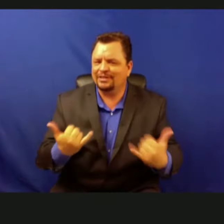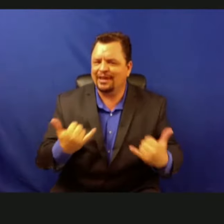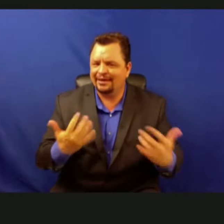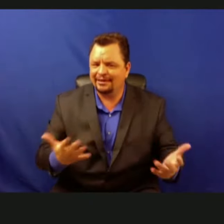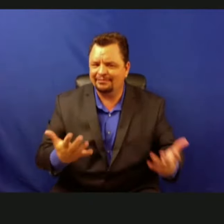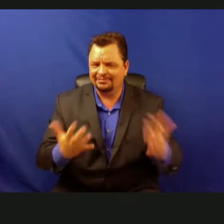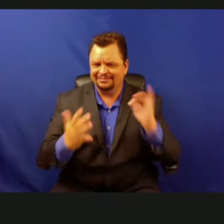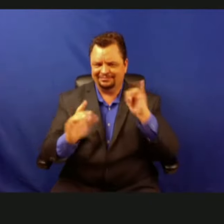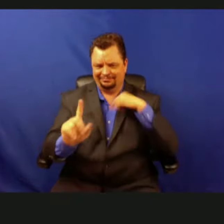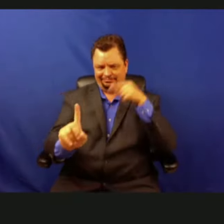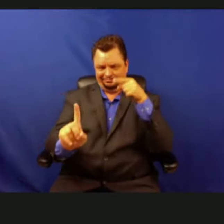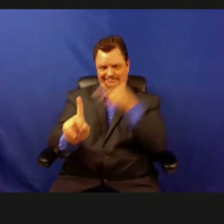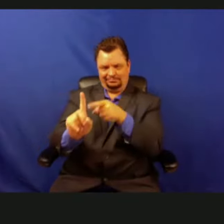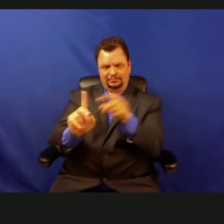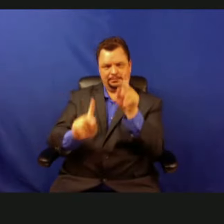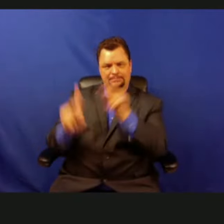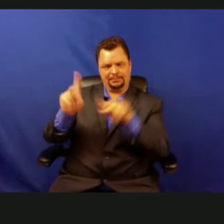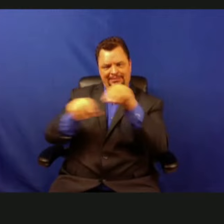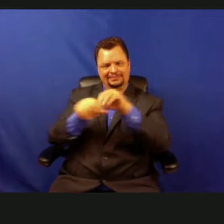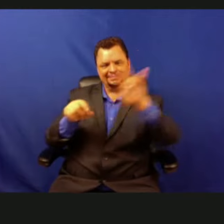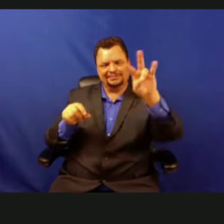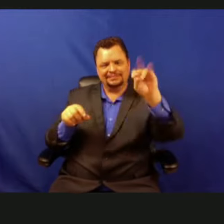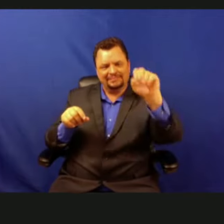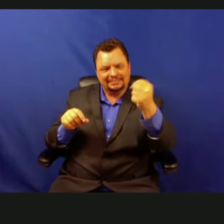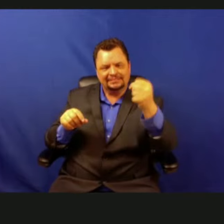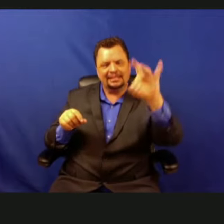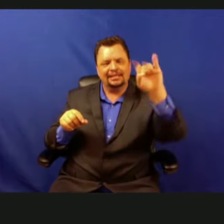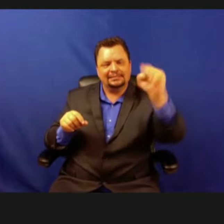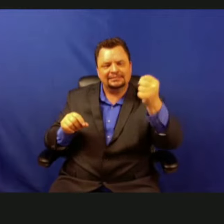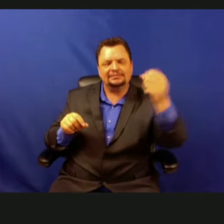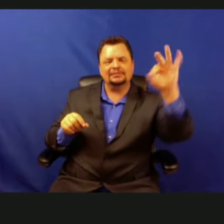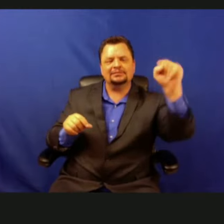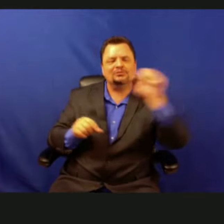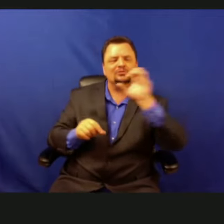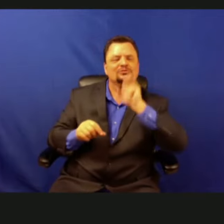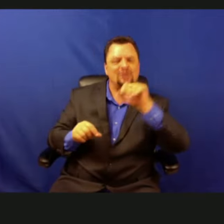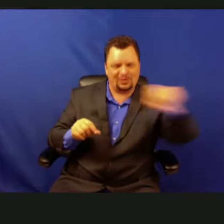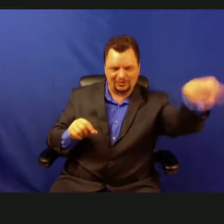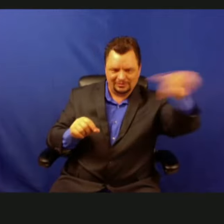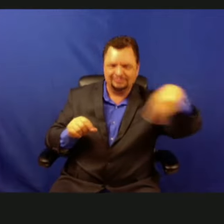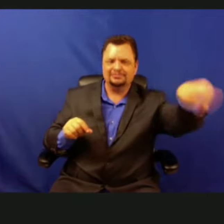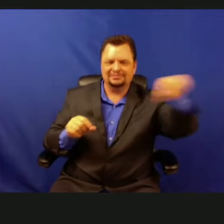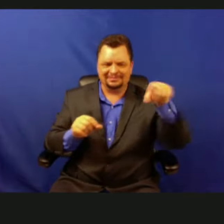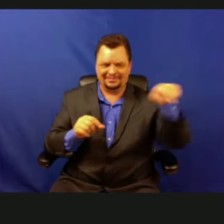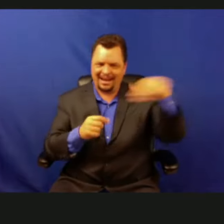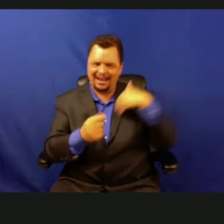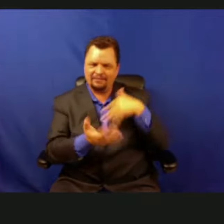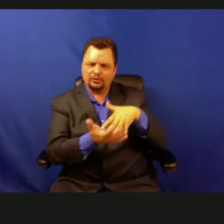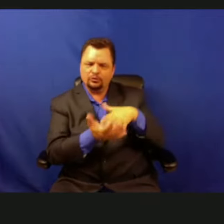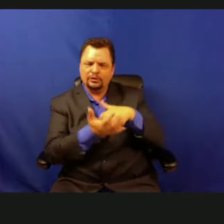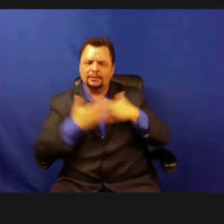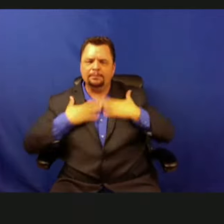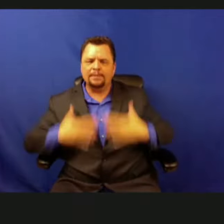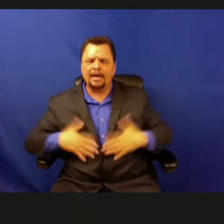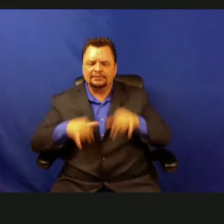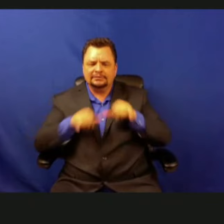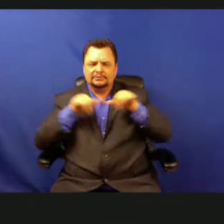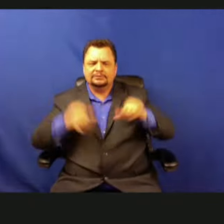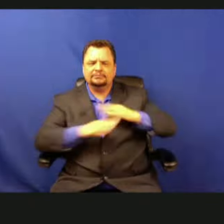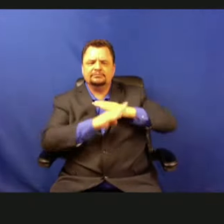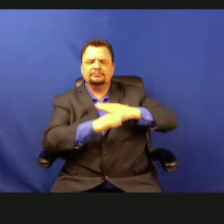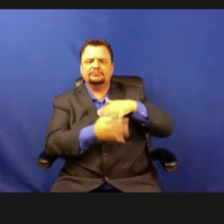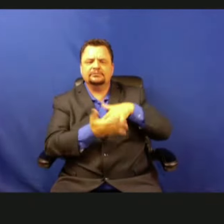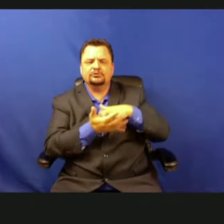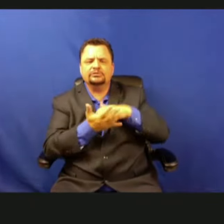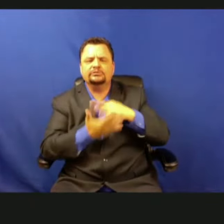especially for those with immunosuppressed conditions. So the delta, the change, is significantly smaller than the